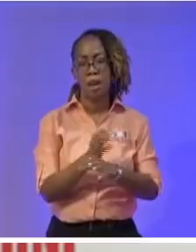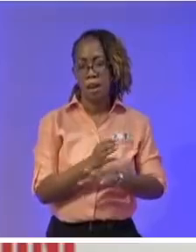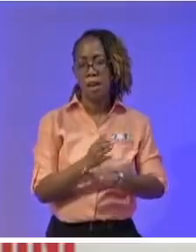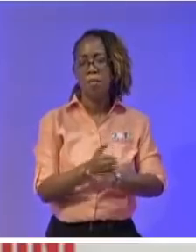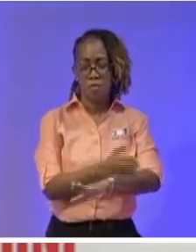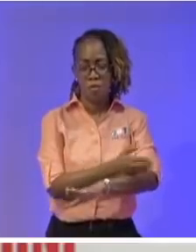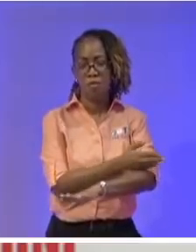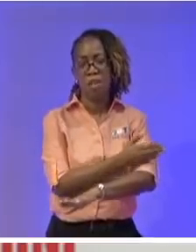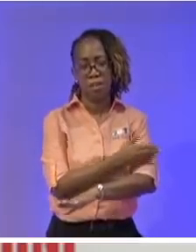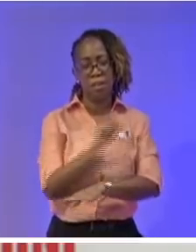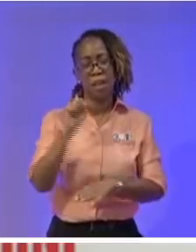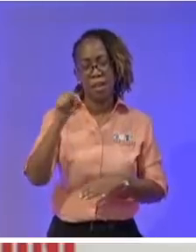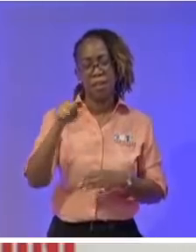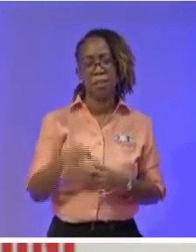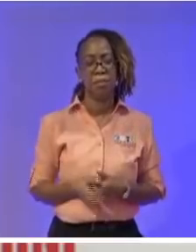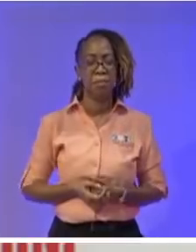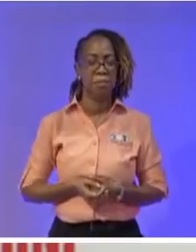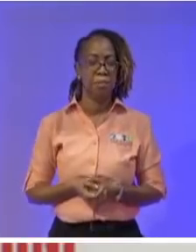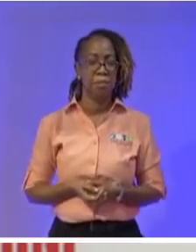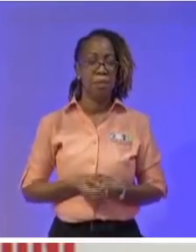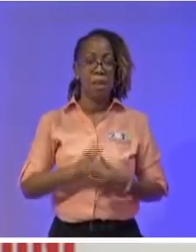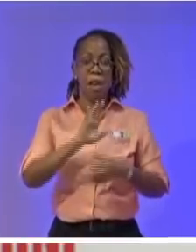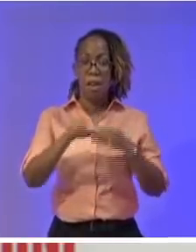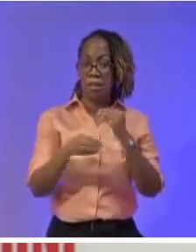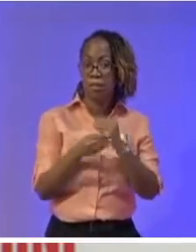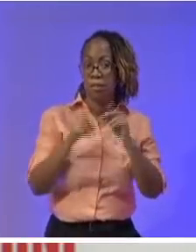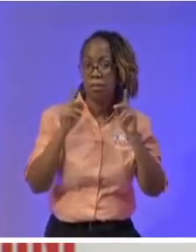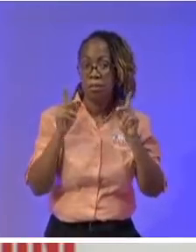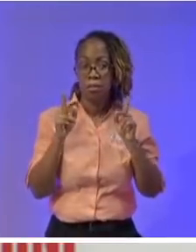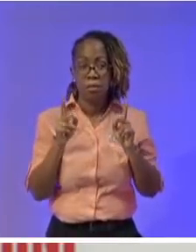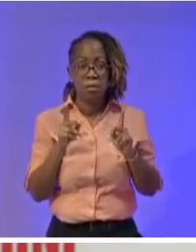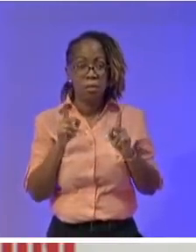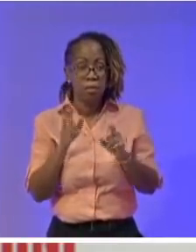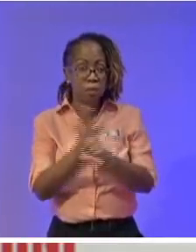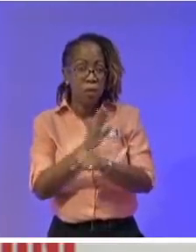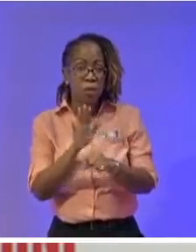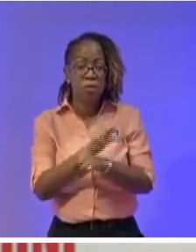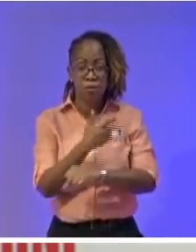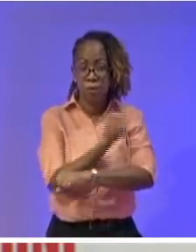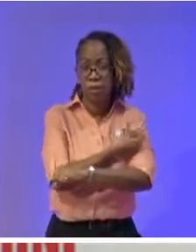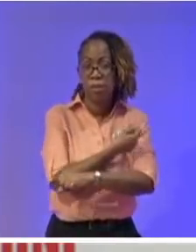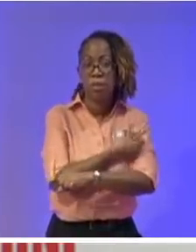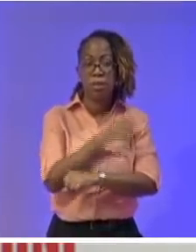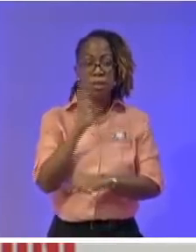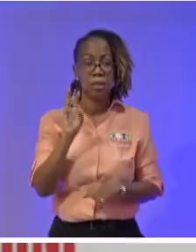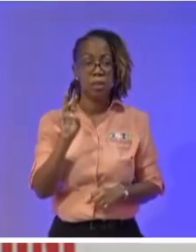Total persons fully vaccinated,